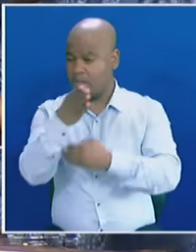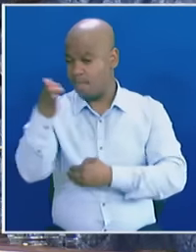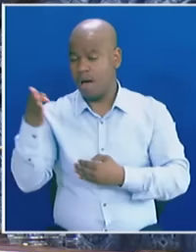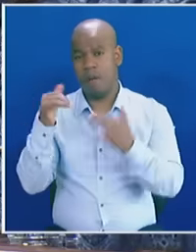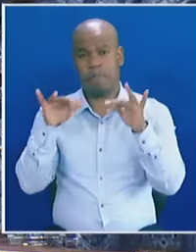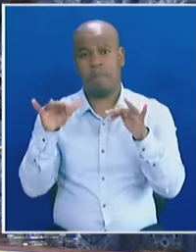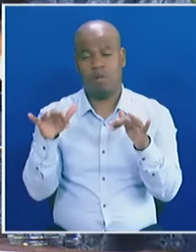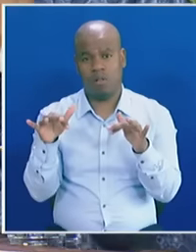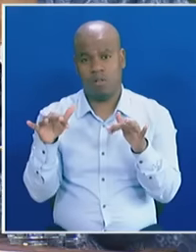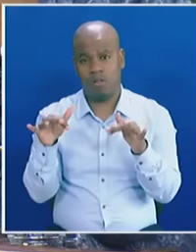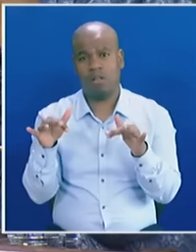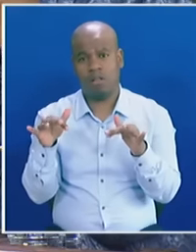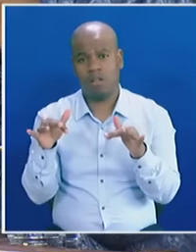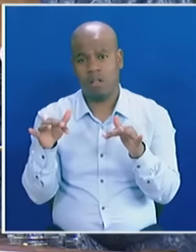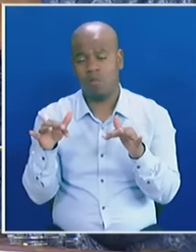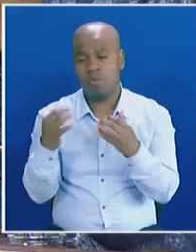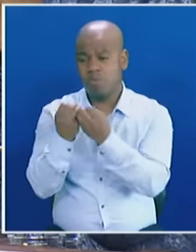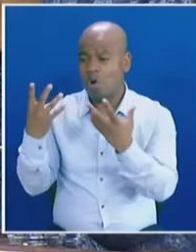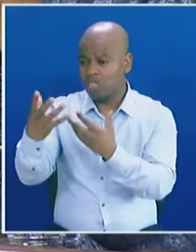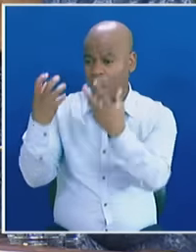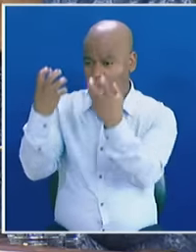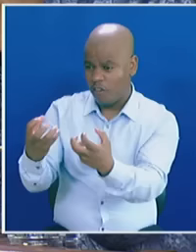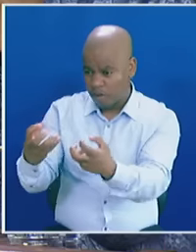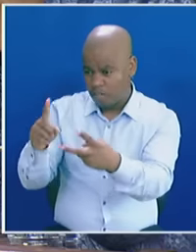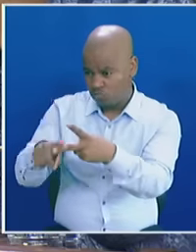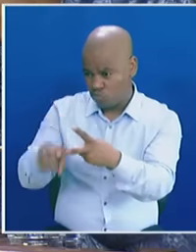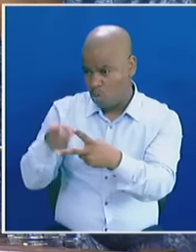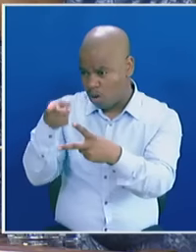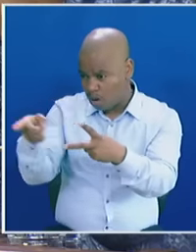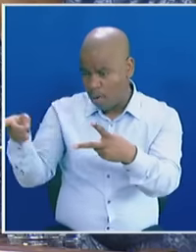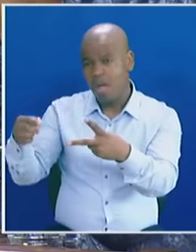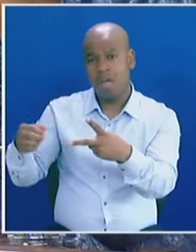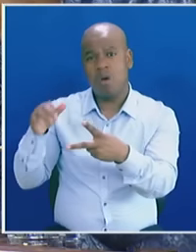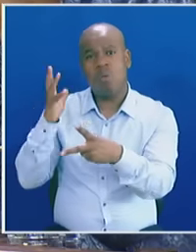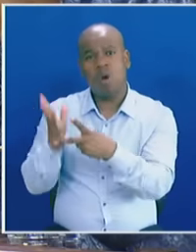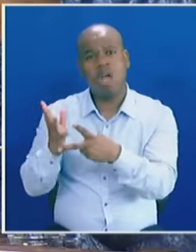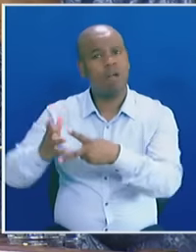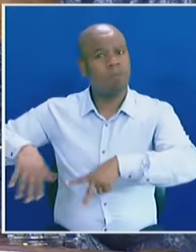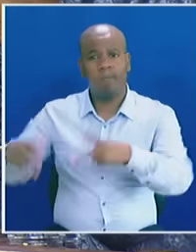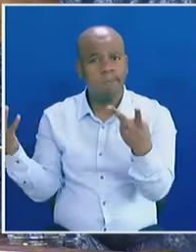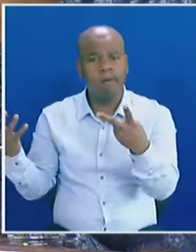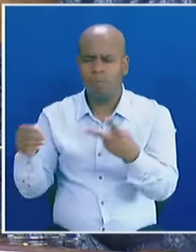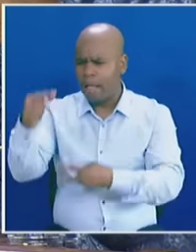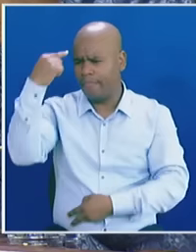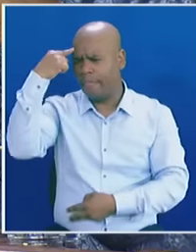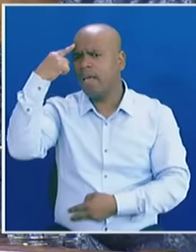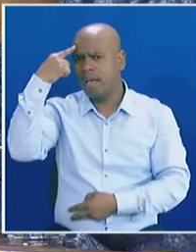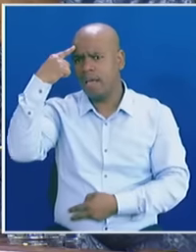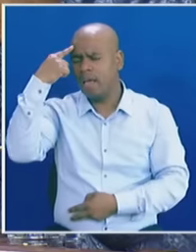country, especially the poverty-stricken and unemployed, believe that their fate is aggravated by these